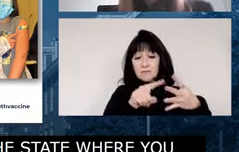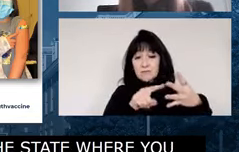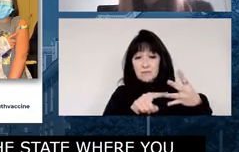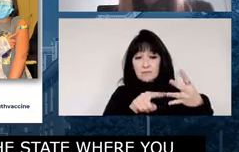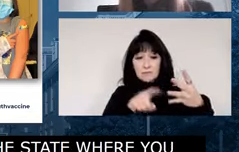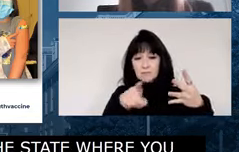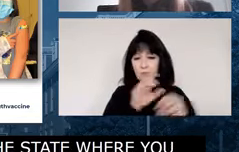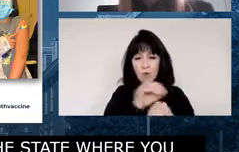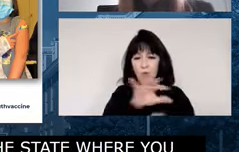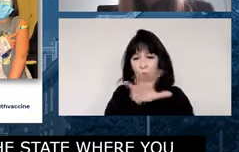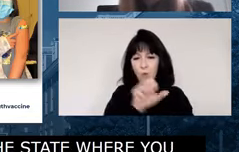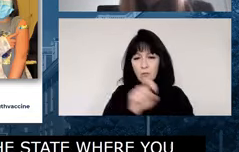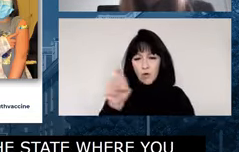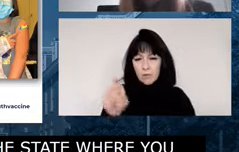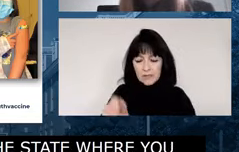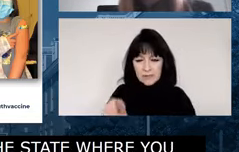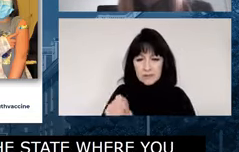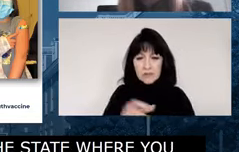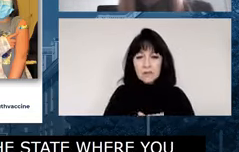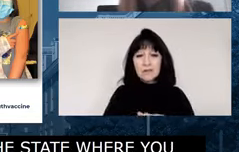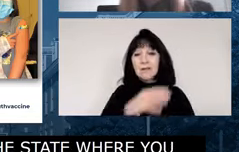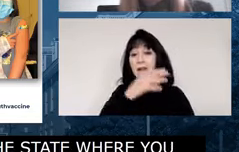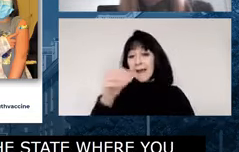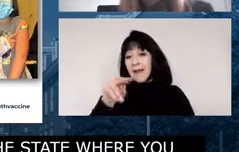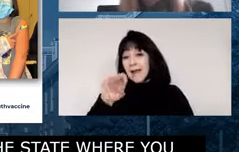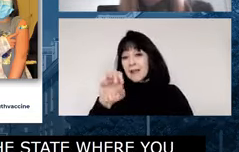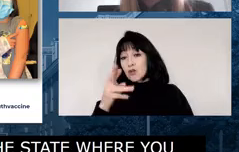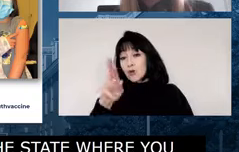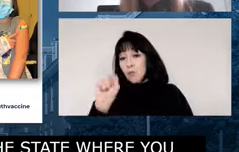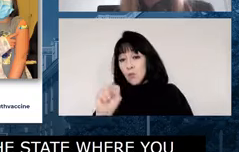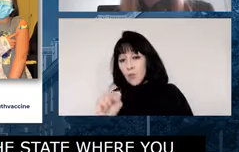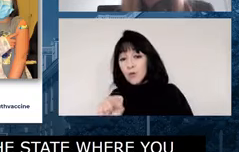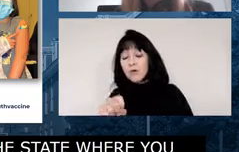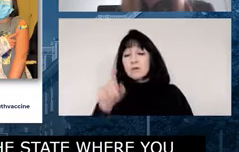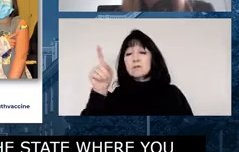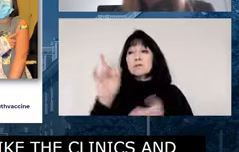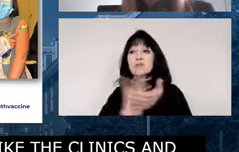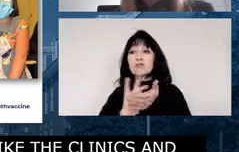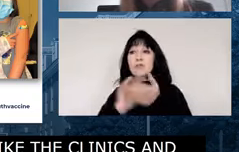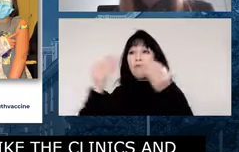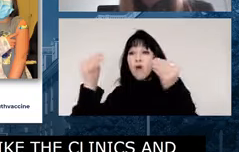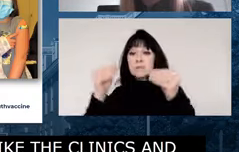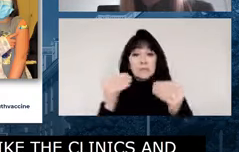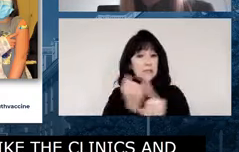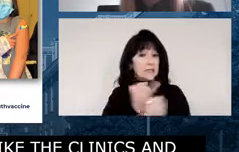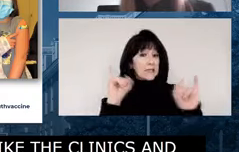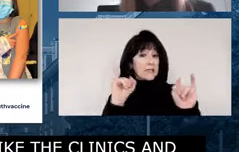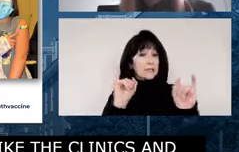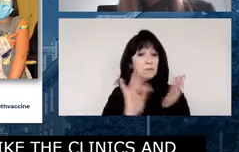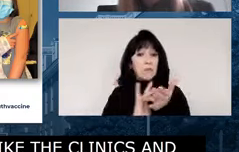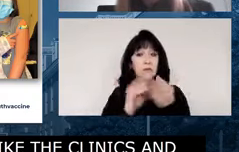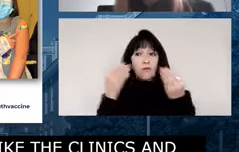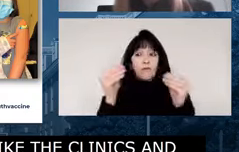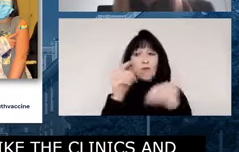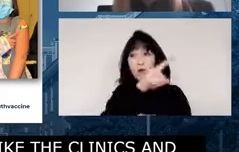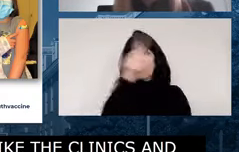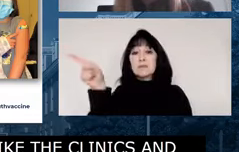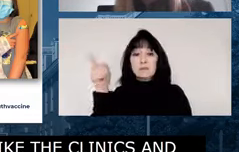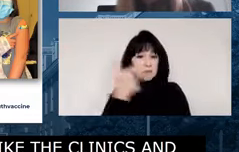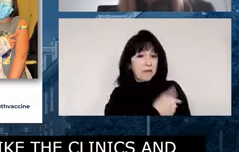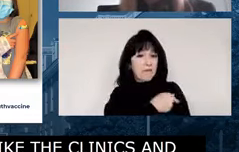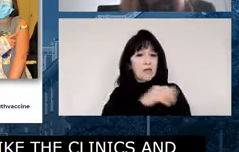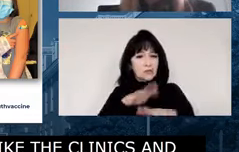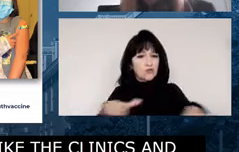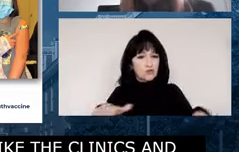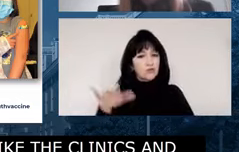And additionally, Nemours and many pharmacies, including independent pharmacies, are vaccinating children. Those sites